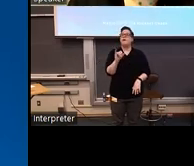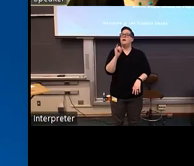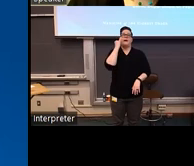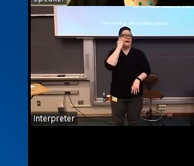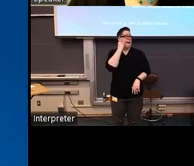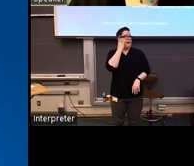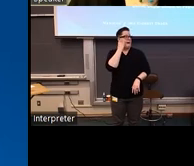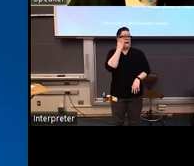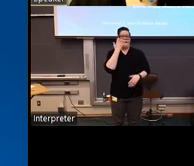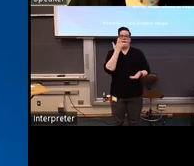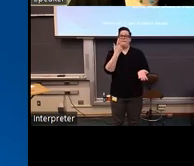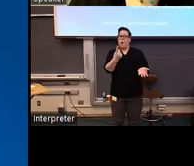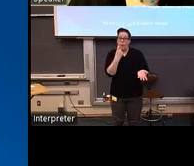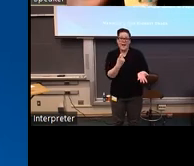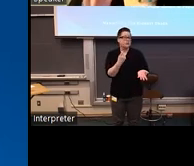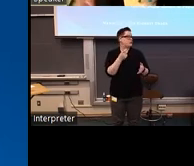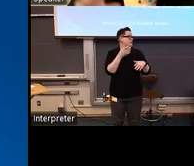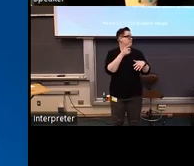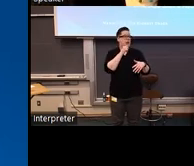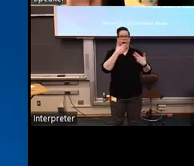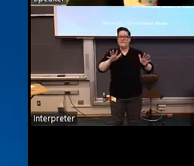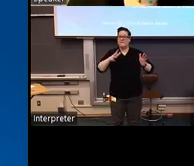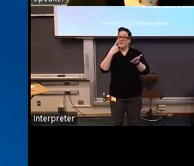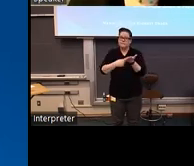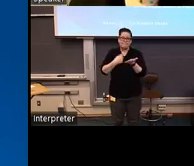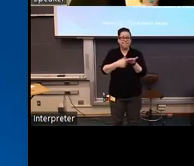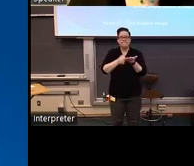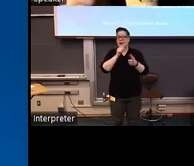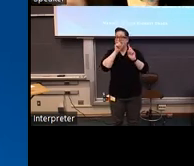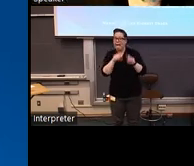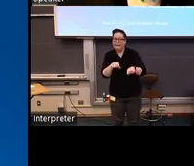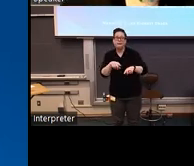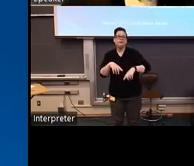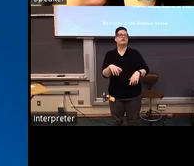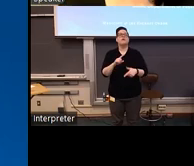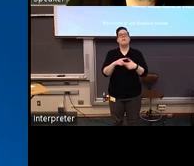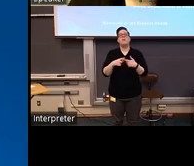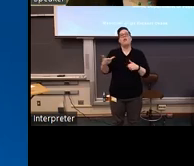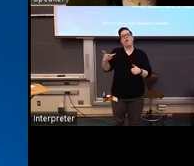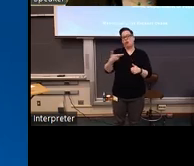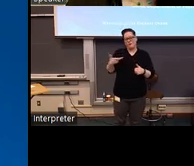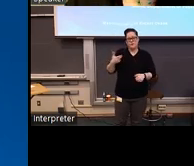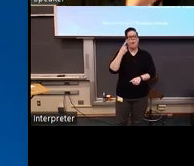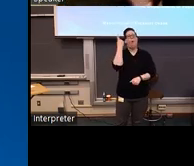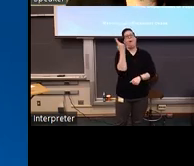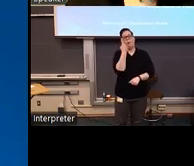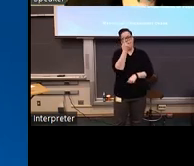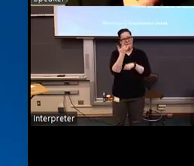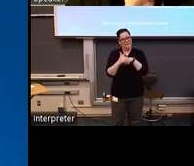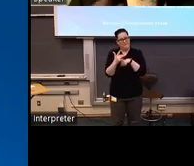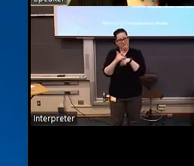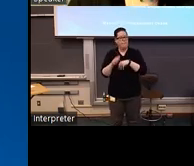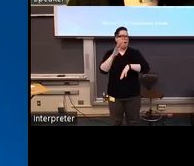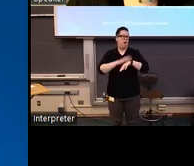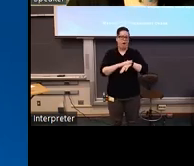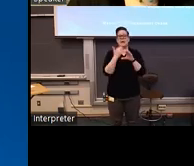get to something or you have questions afterwards that pop up that didn't come up on the Q&A, the three of us are always available. We're on global. We're